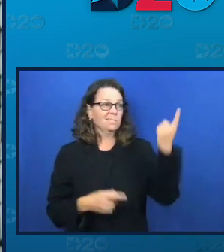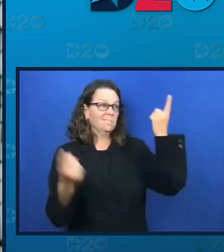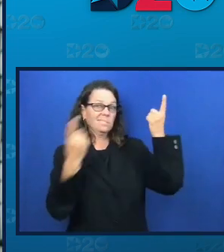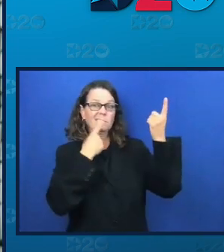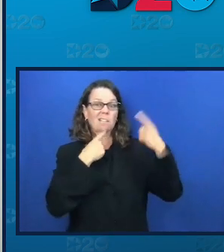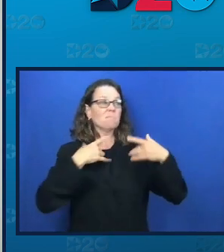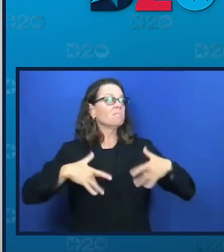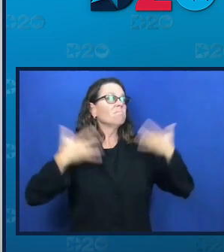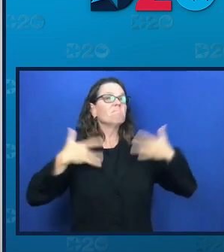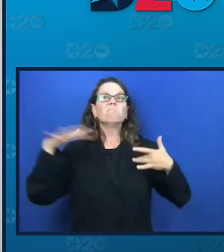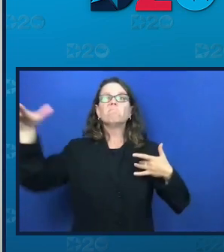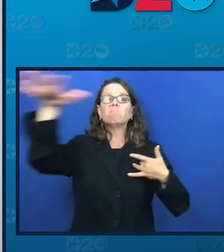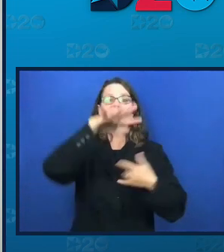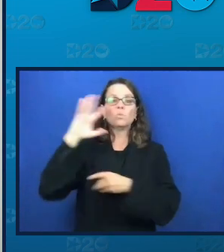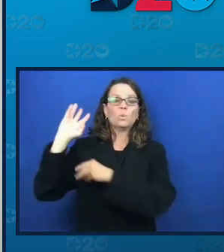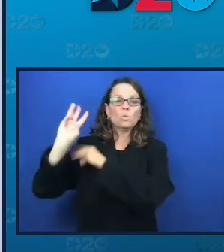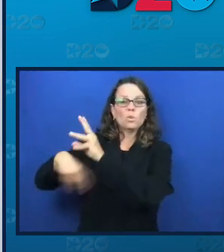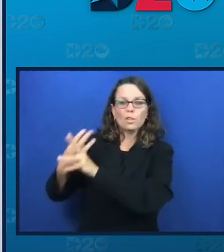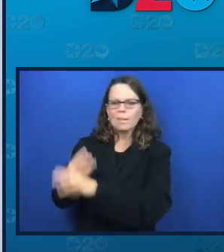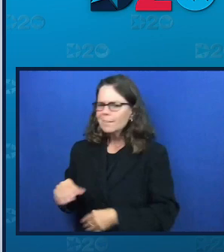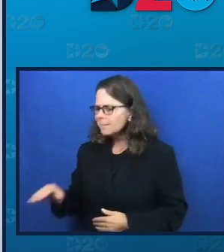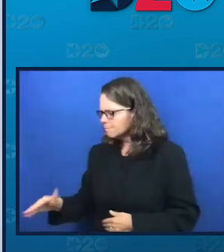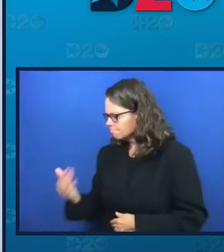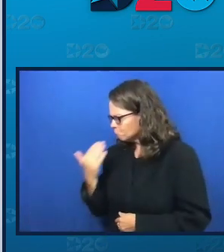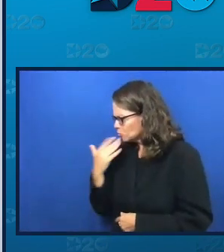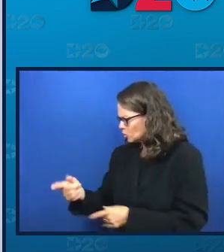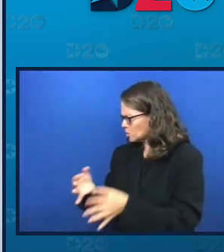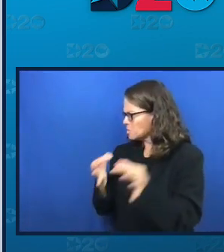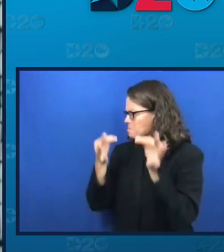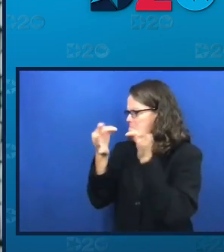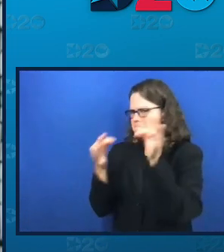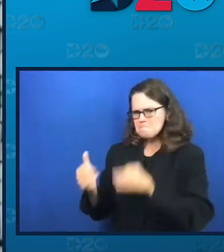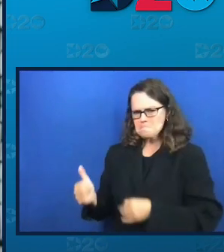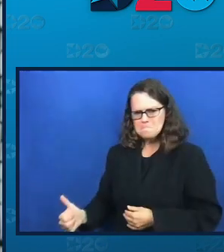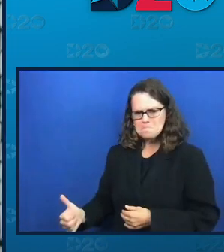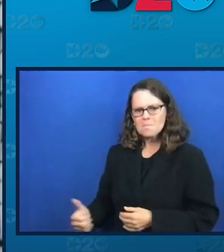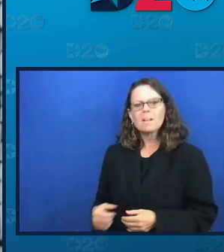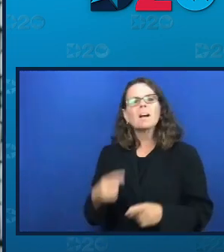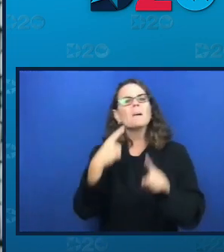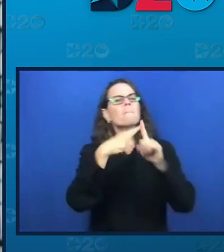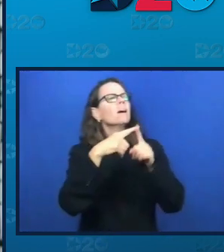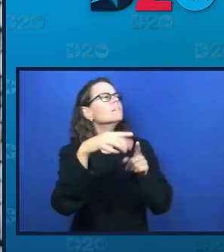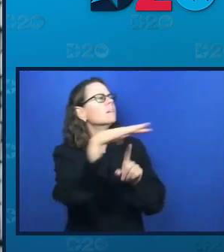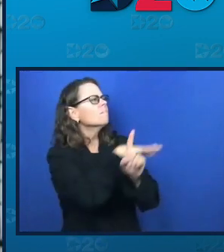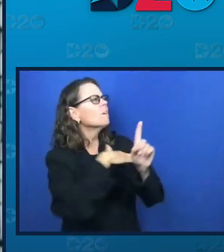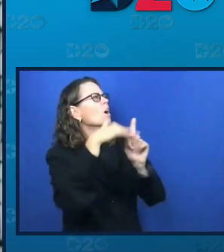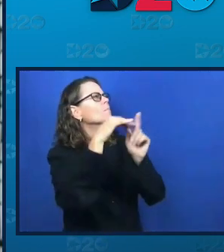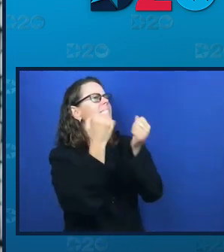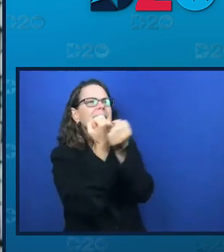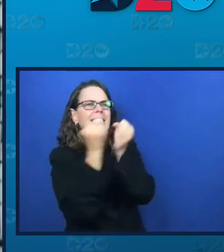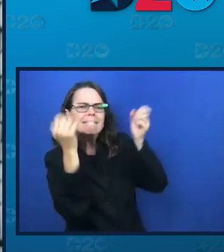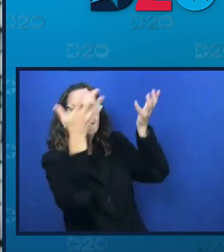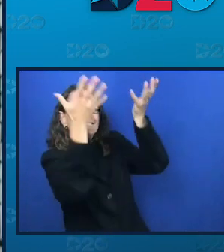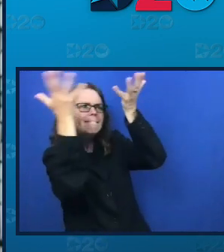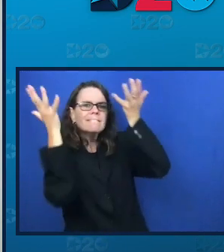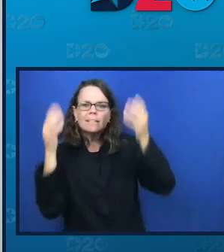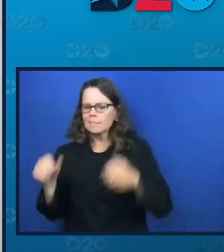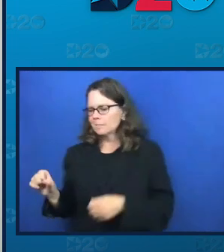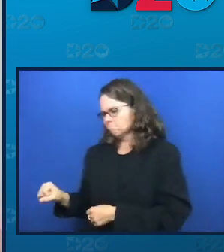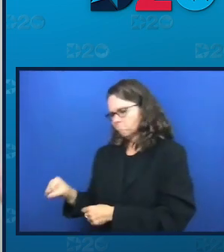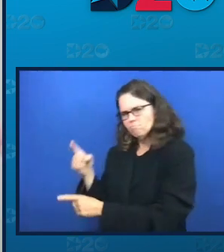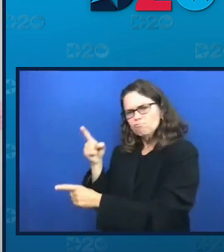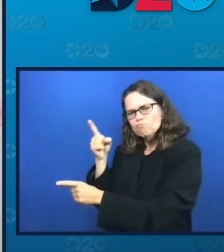one. Keep the environment safe. That is That's correct. Great. As we say, that